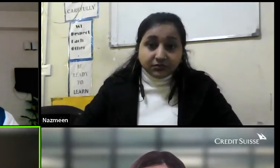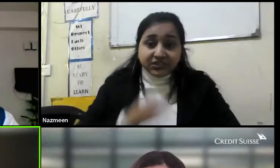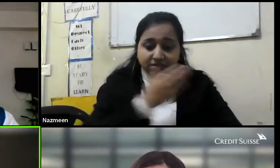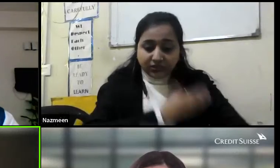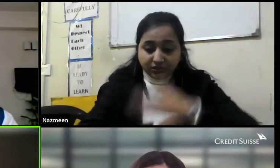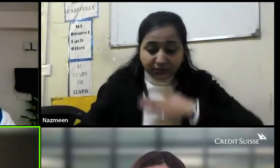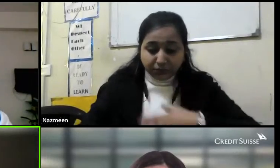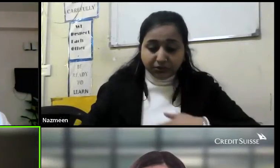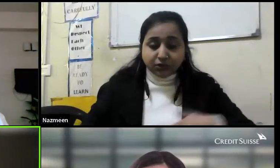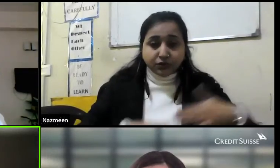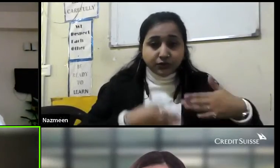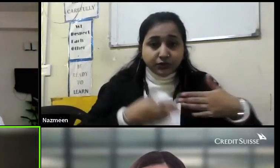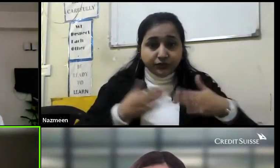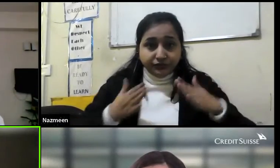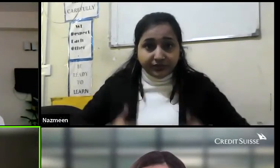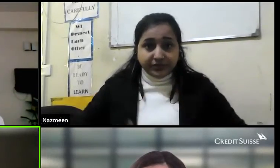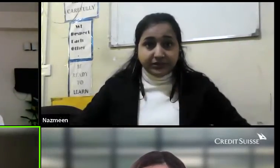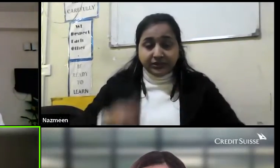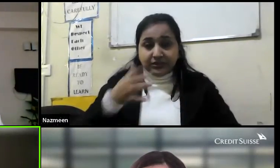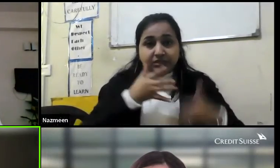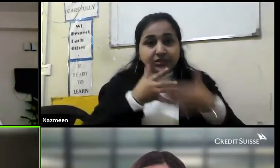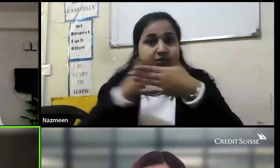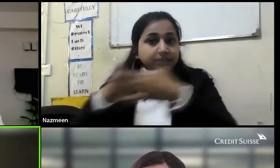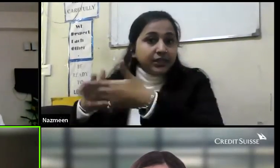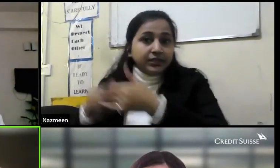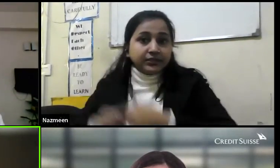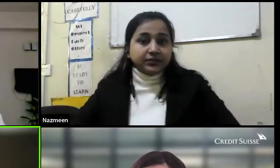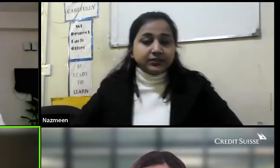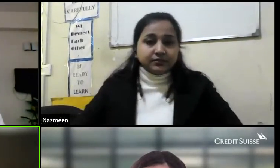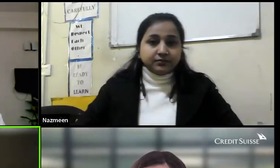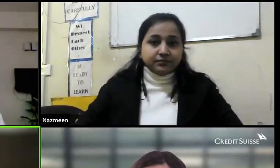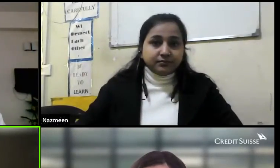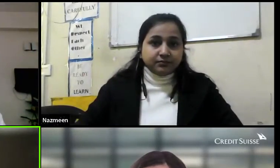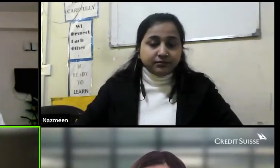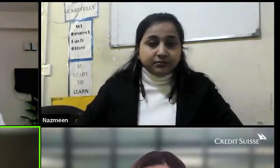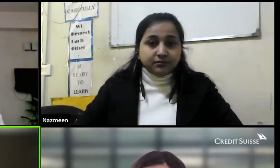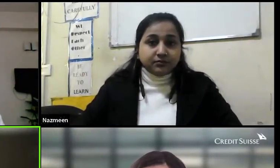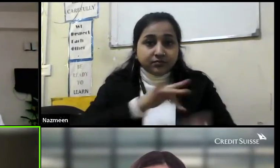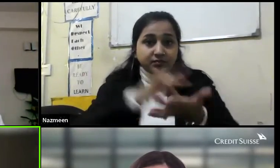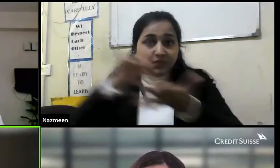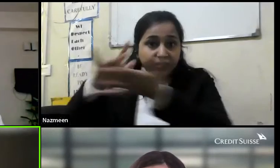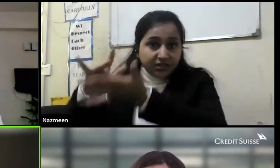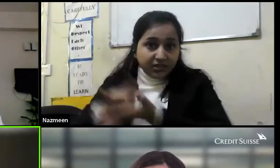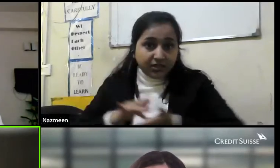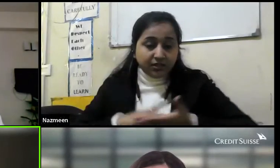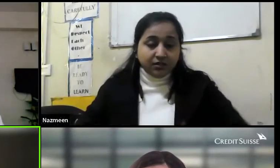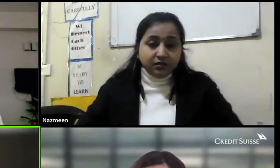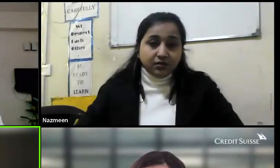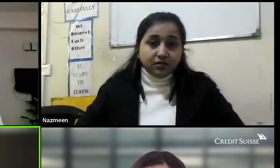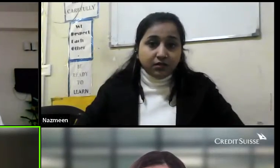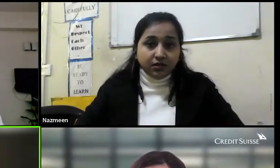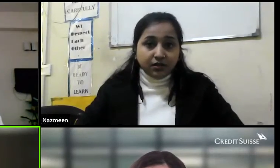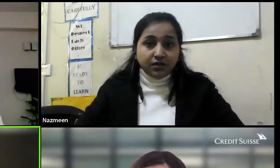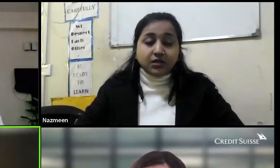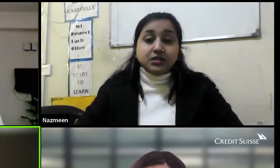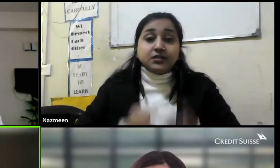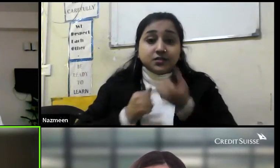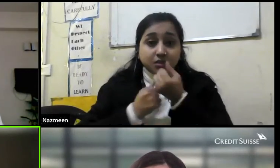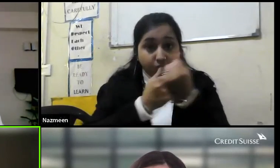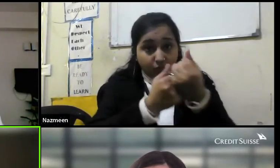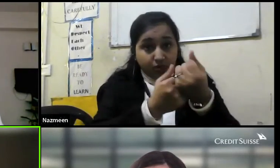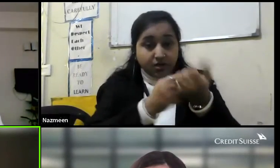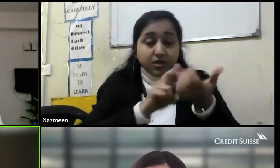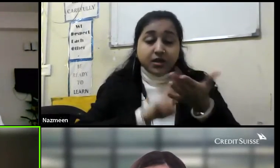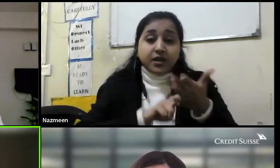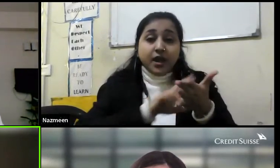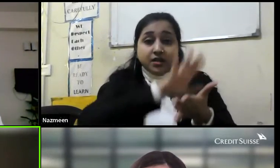challenge sector areas goes long way. We support National Association of